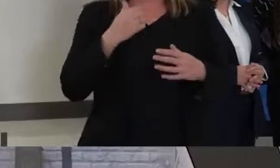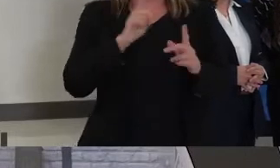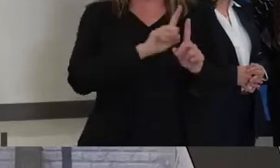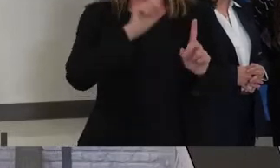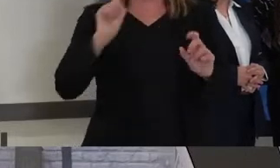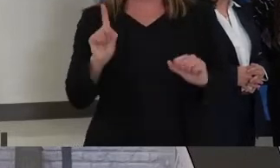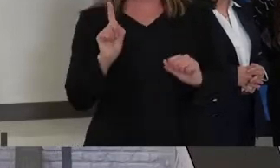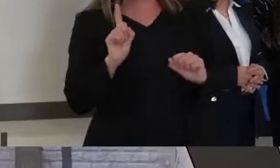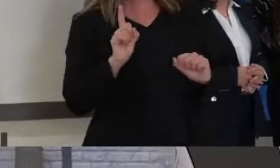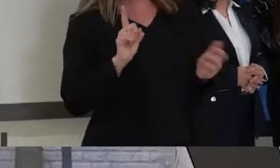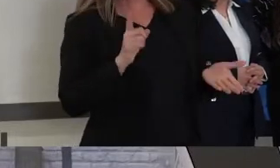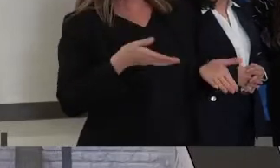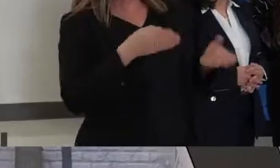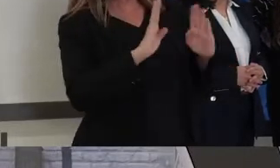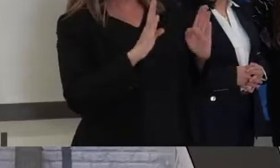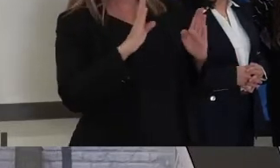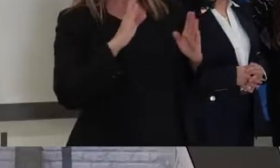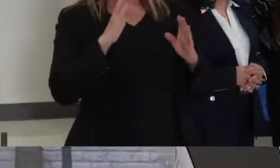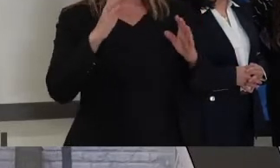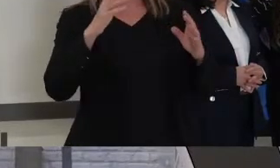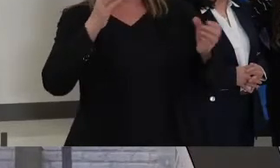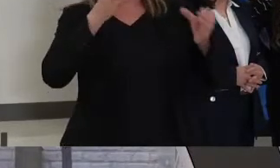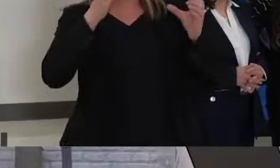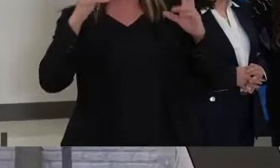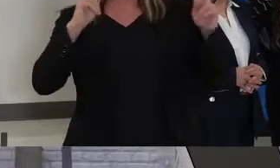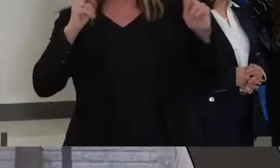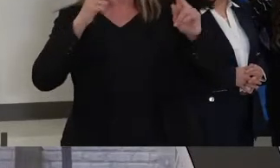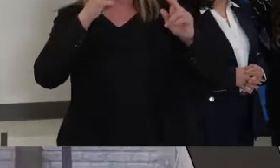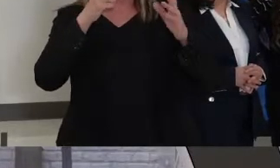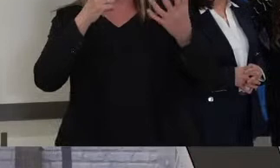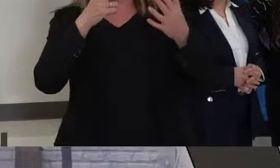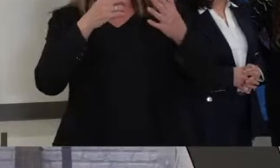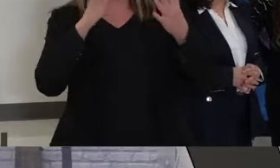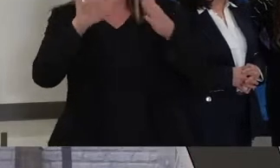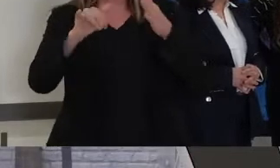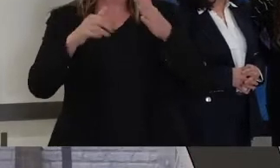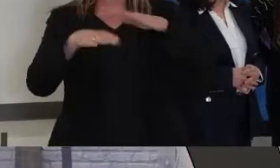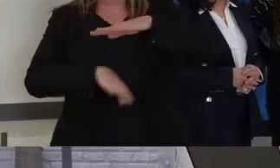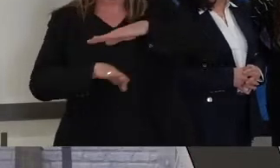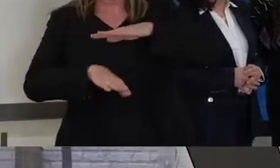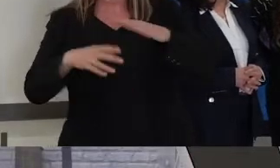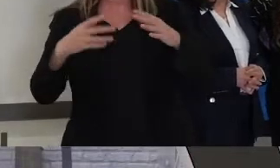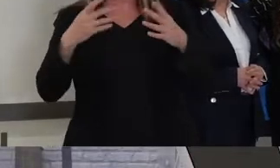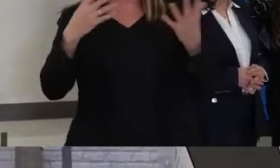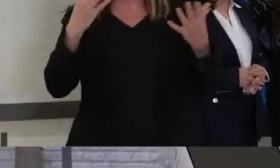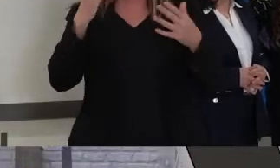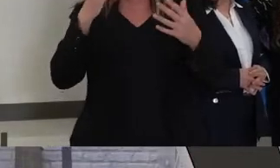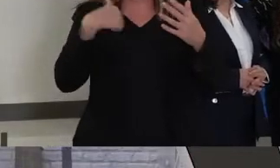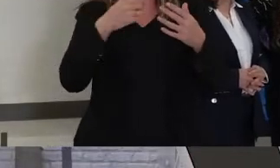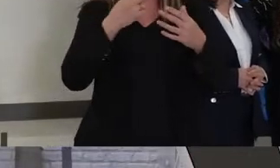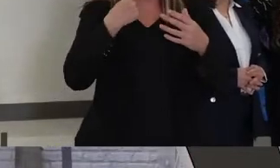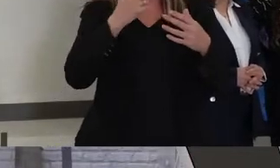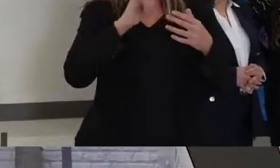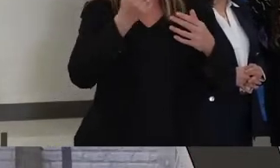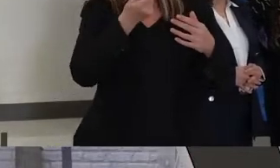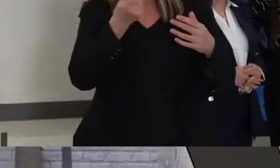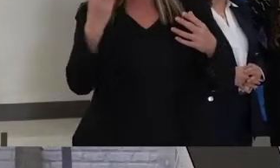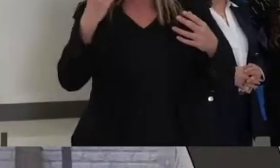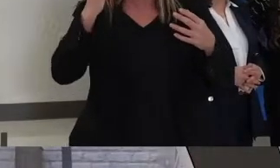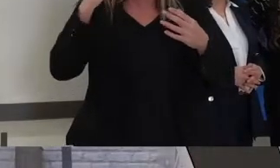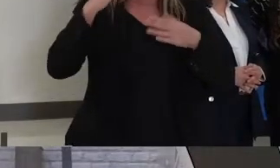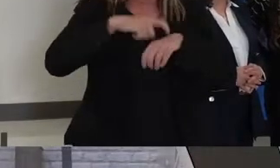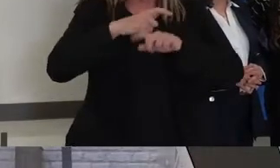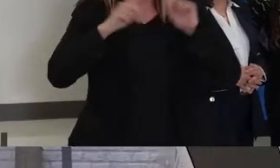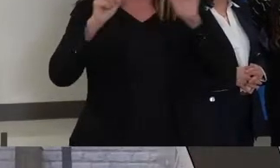and let the experts speak to that. But, I mean, that's foundational, right? And I said this, you've heard me say this 100 times. Forgive me again. But